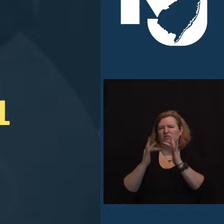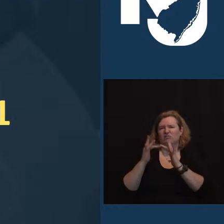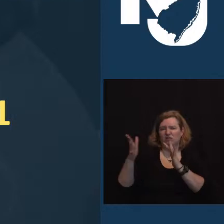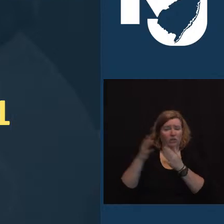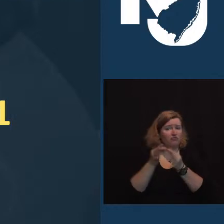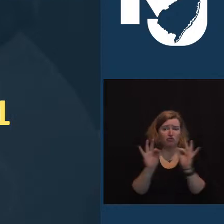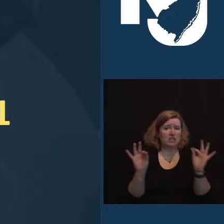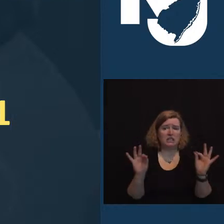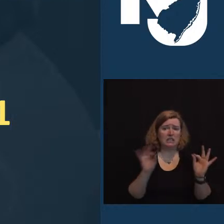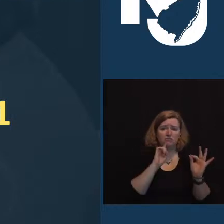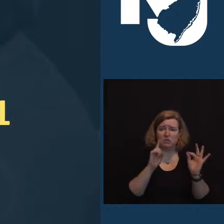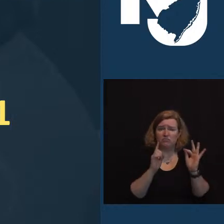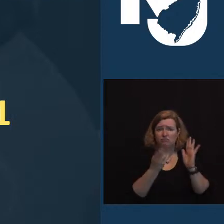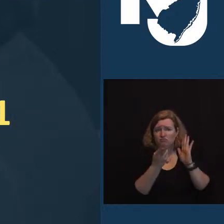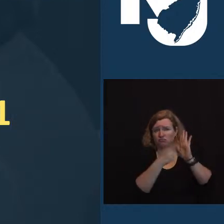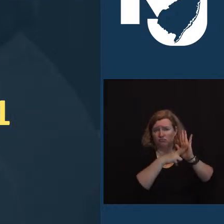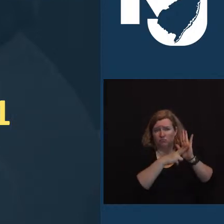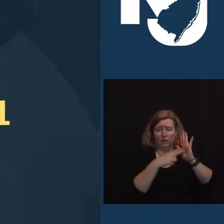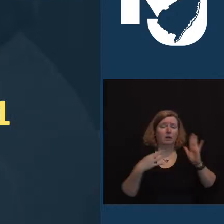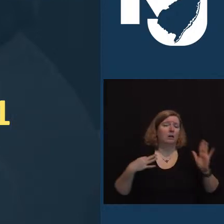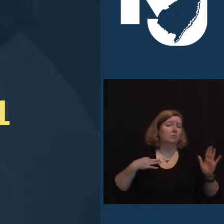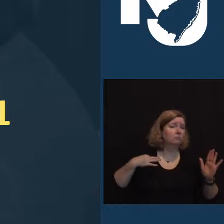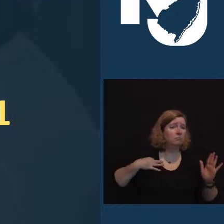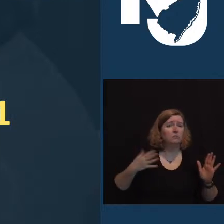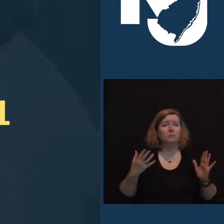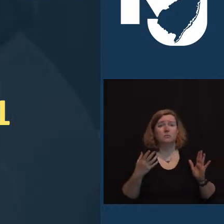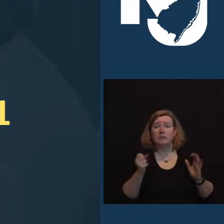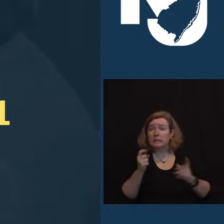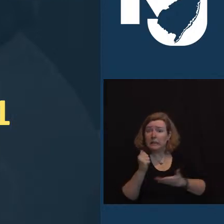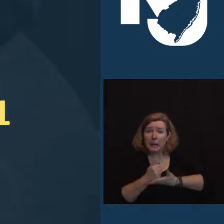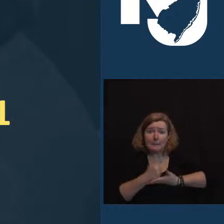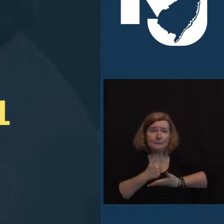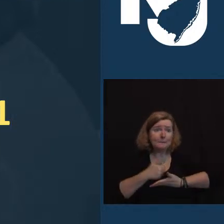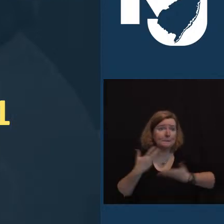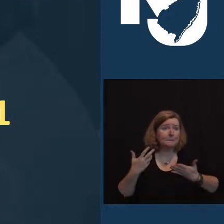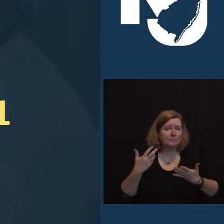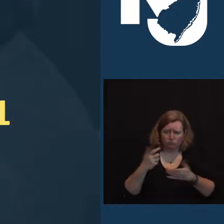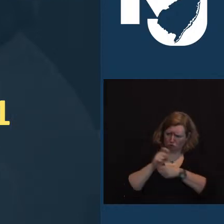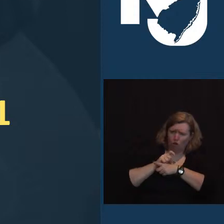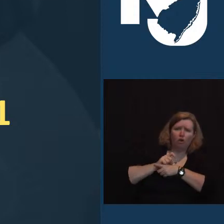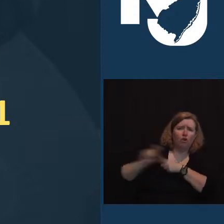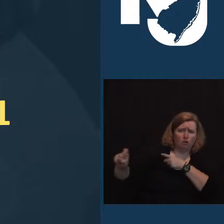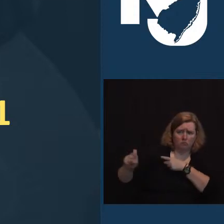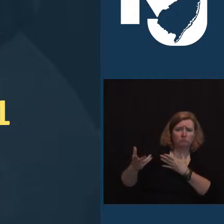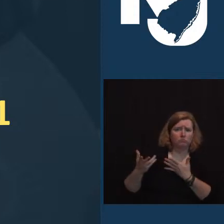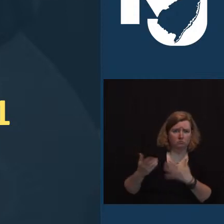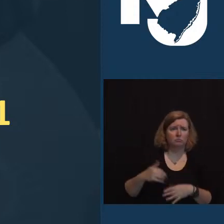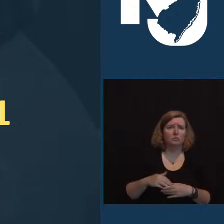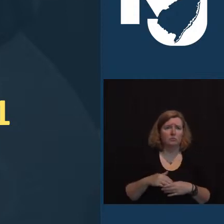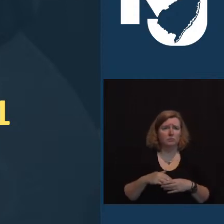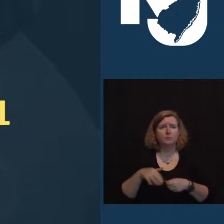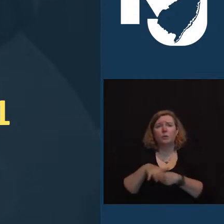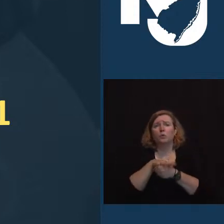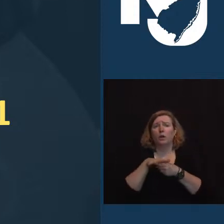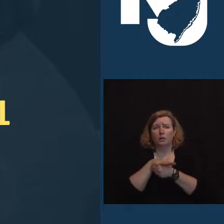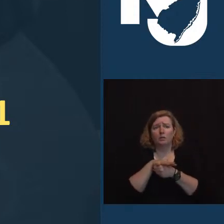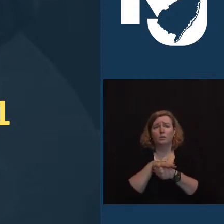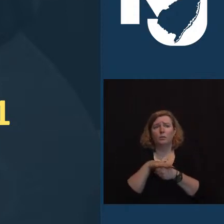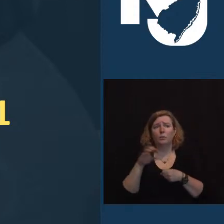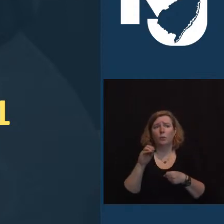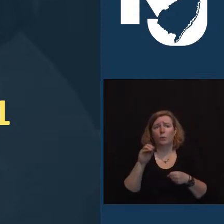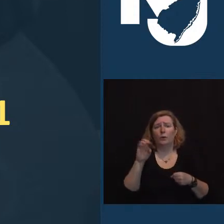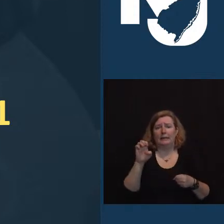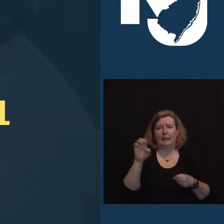and functional needs who may need assistance. Local offices of emergency management have been using this registry to